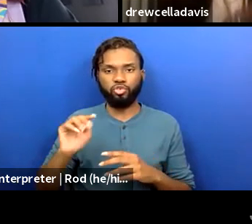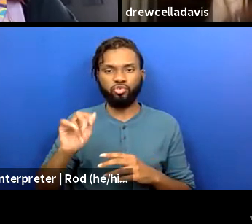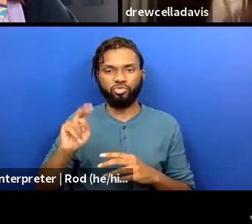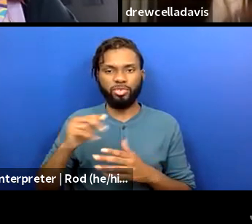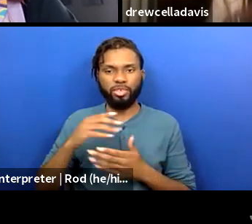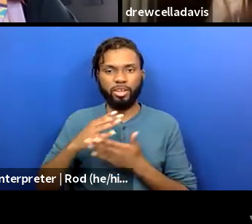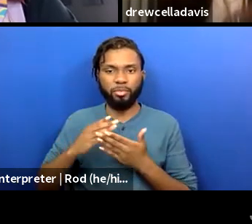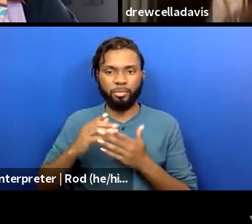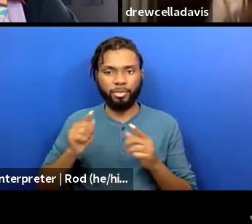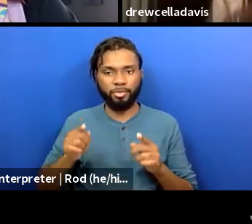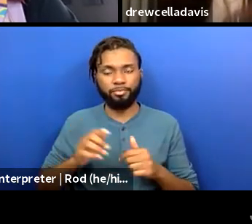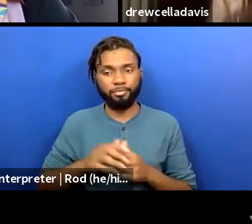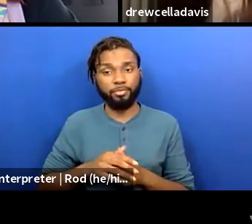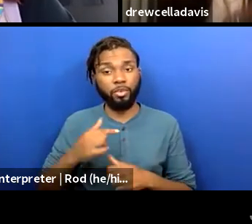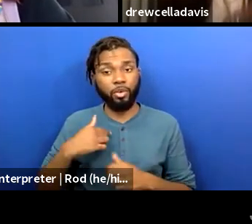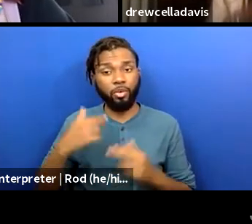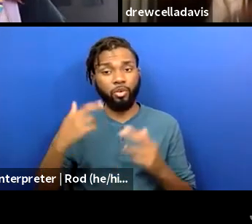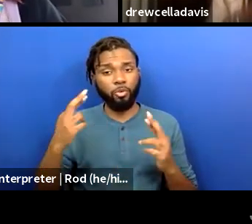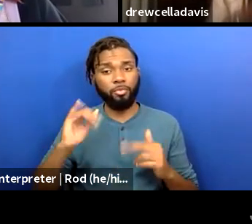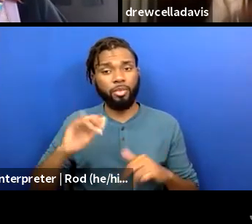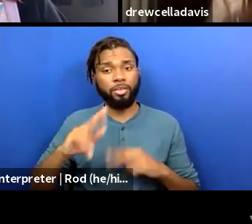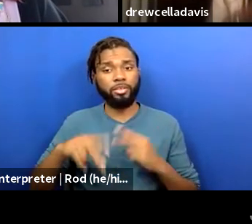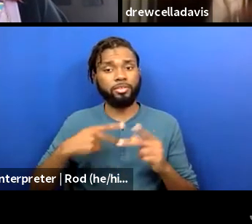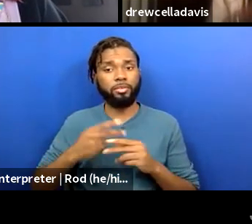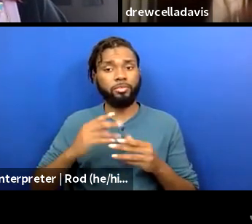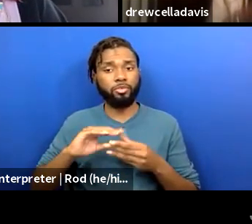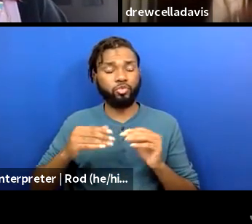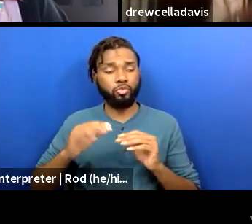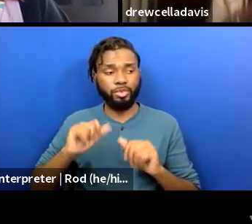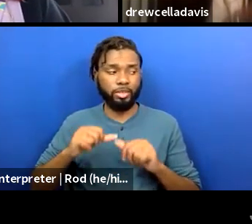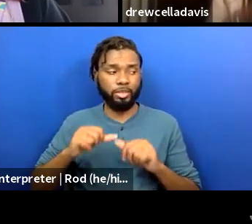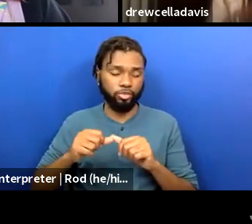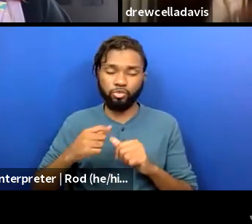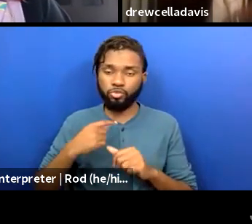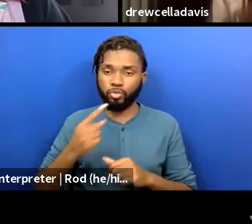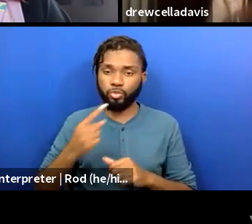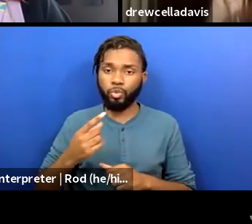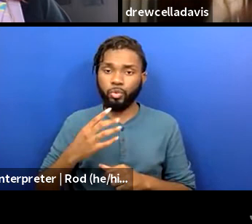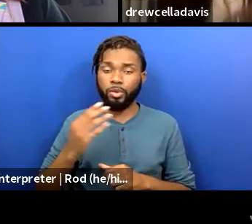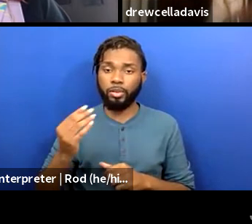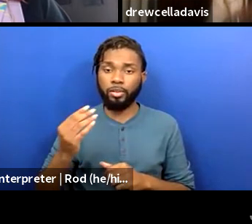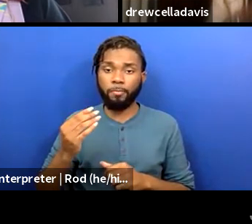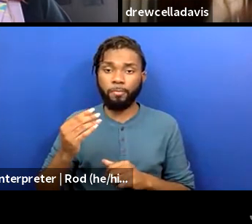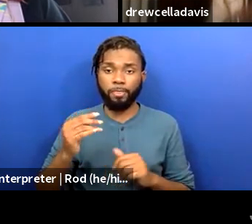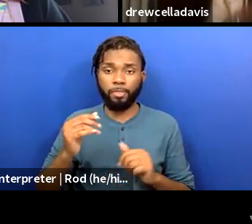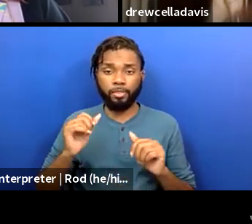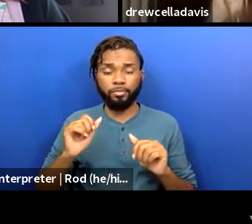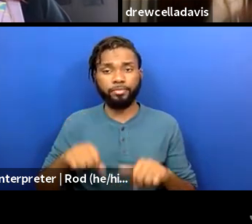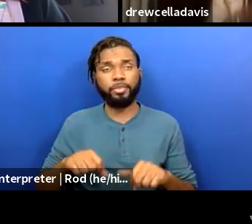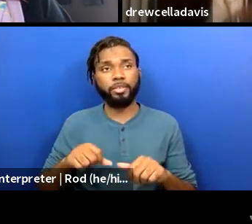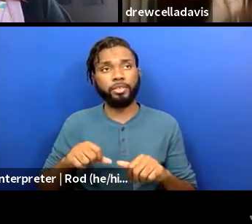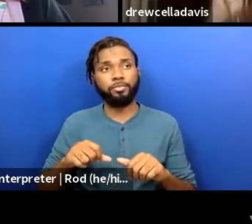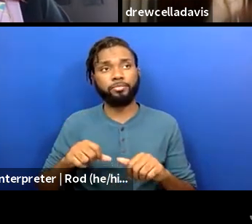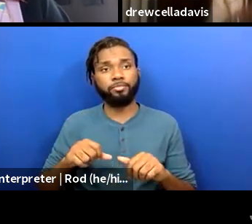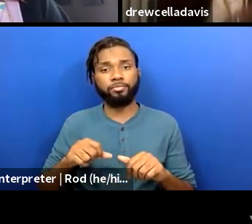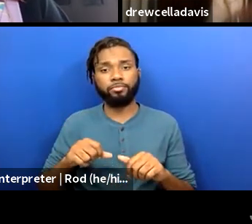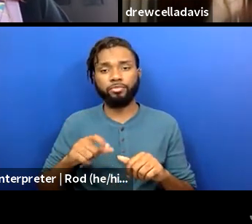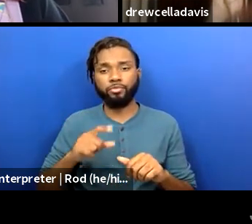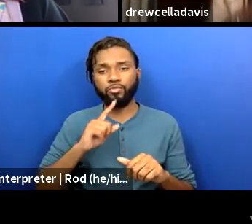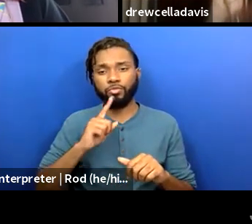I hope that those type of stories can continue to be told, and to step away from any kind